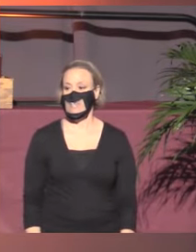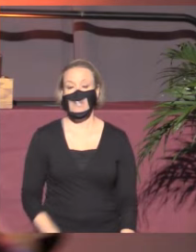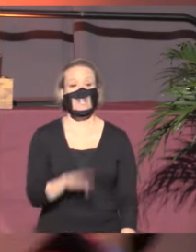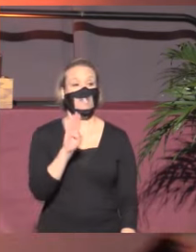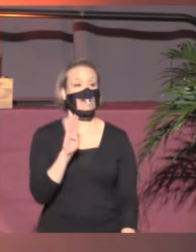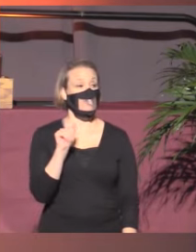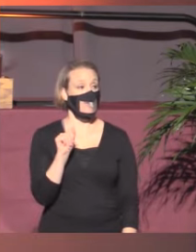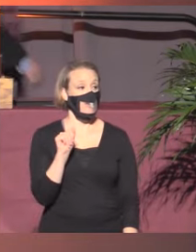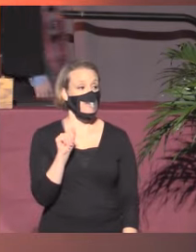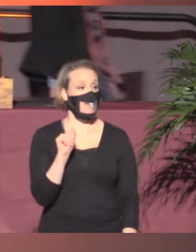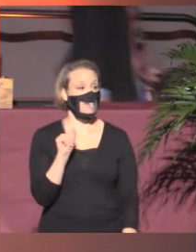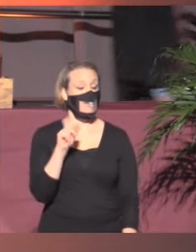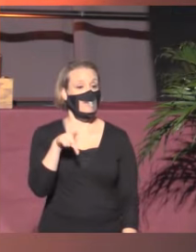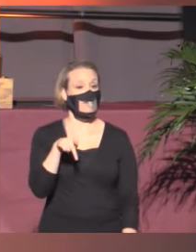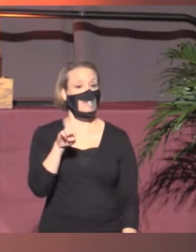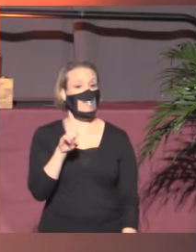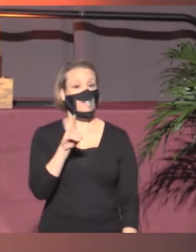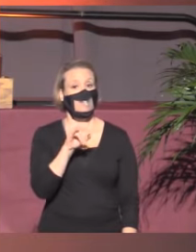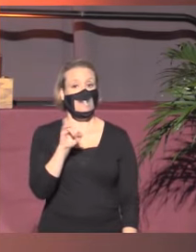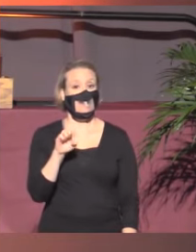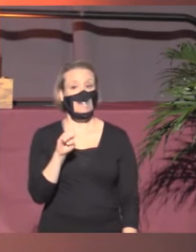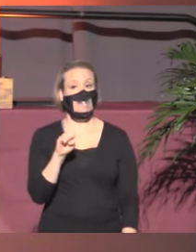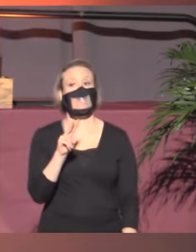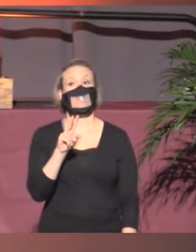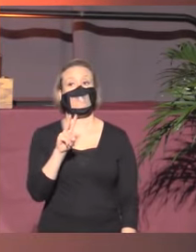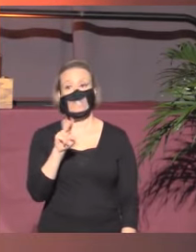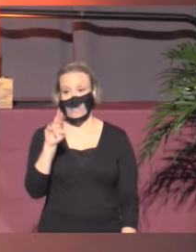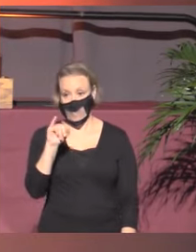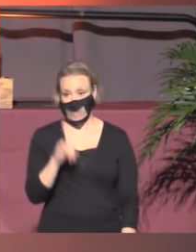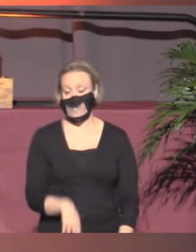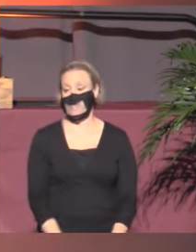Bachelor of Arts, Padi Vu.